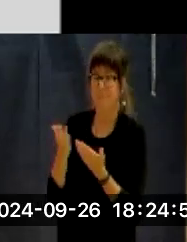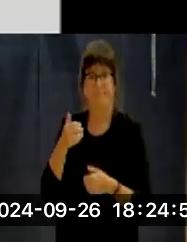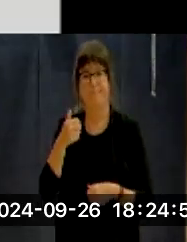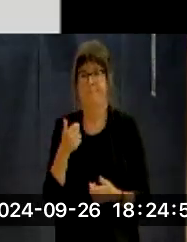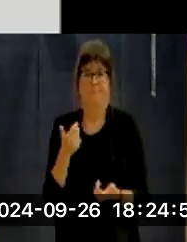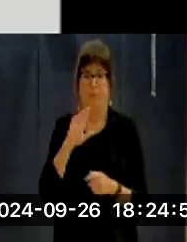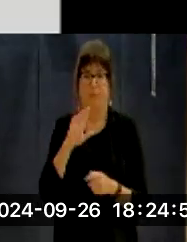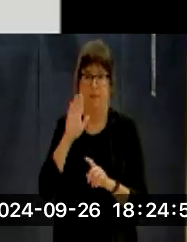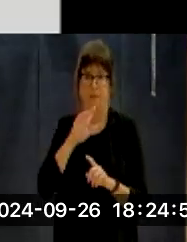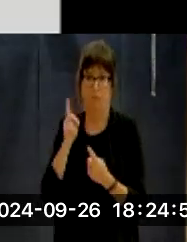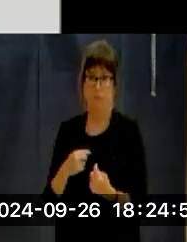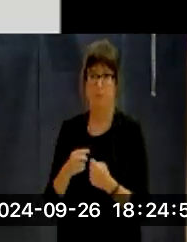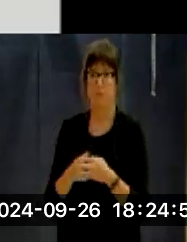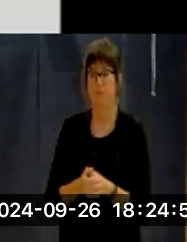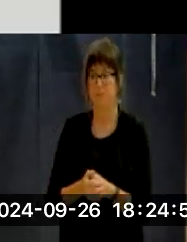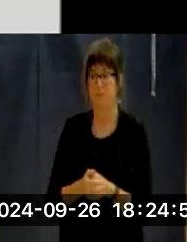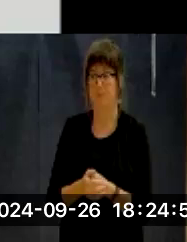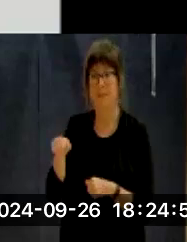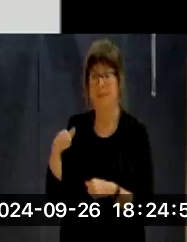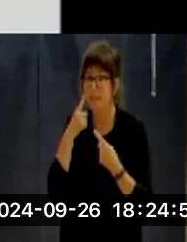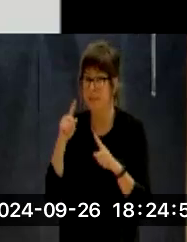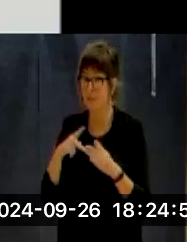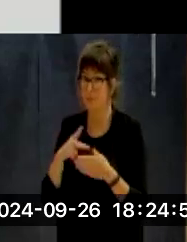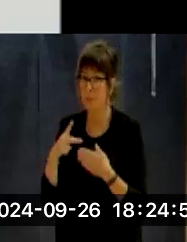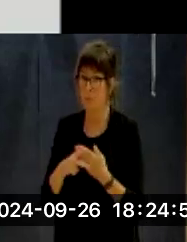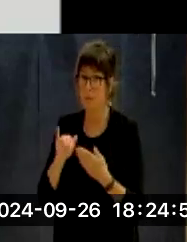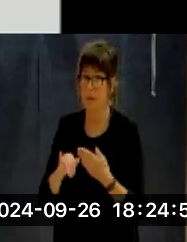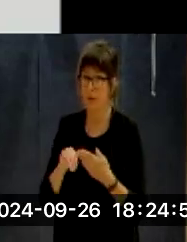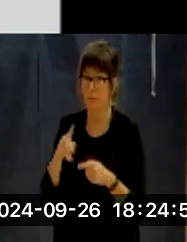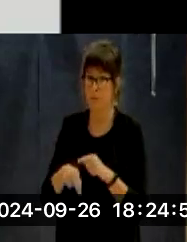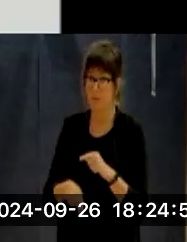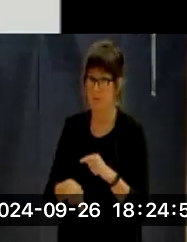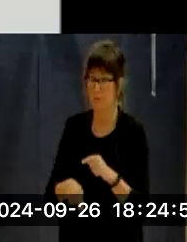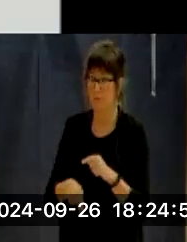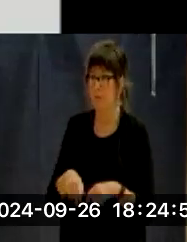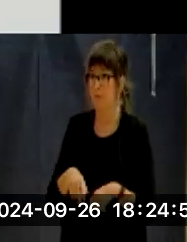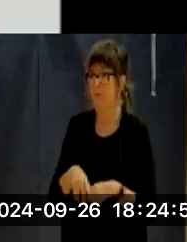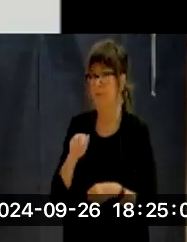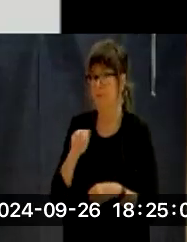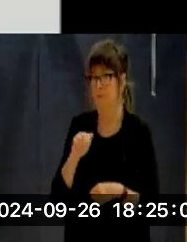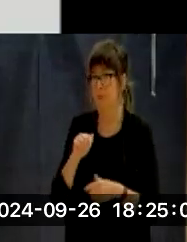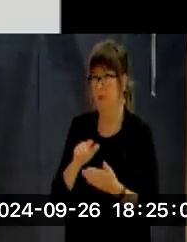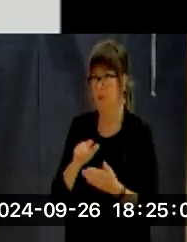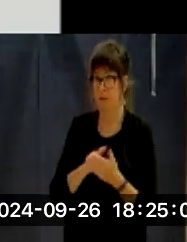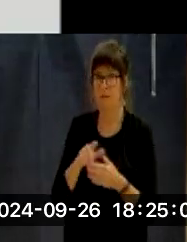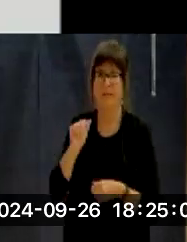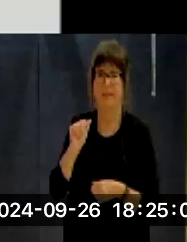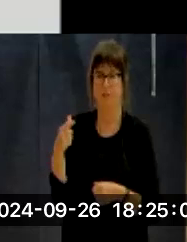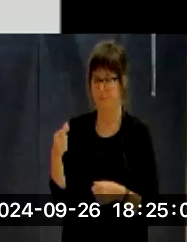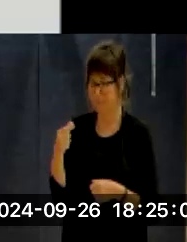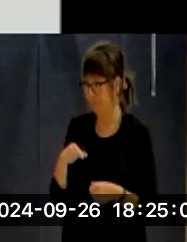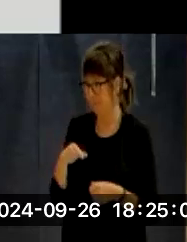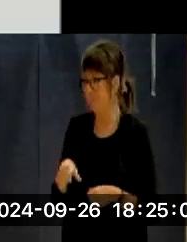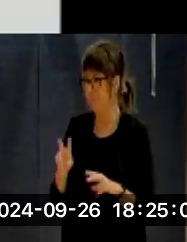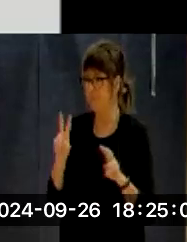Let me tell you about another successful program that was terminated. Attorney General Lockyer created what he called the Face It, It's a